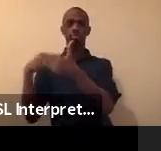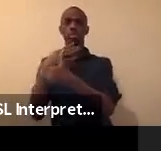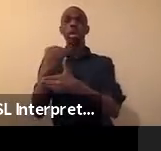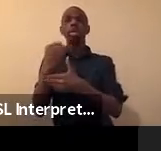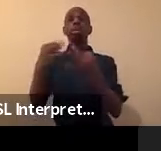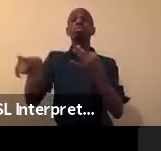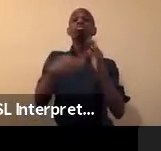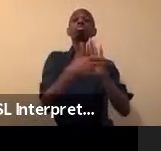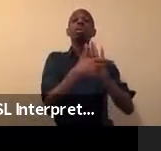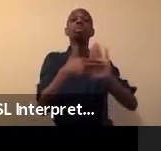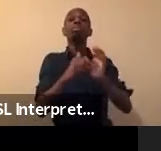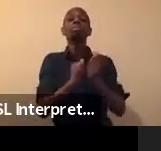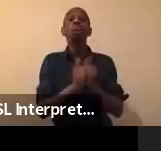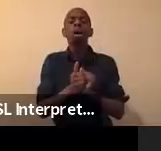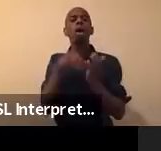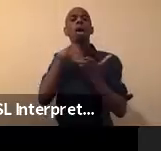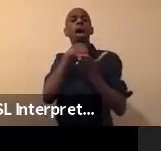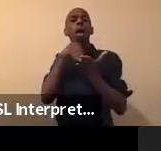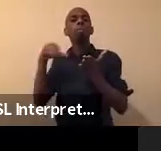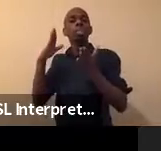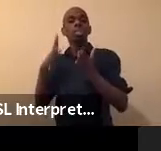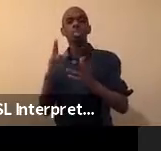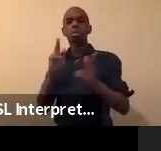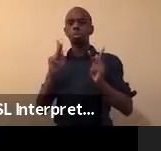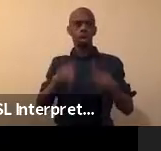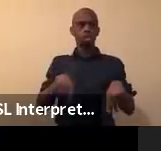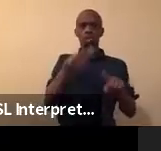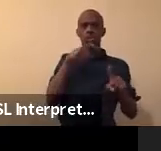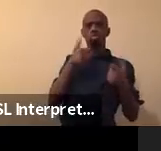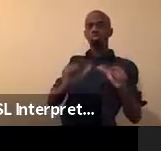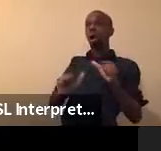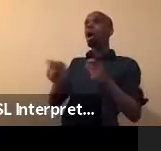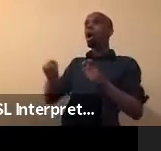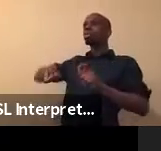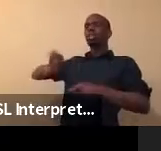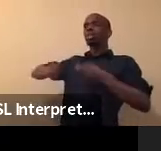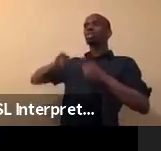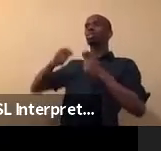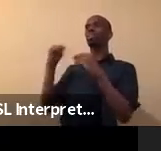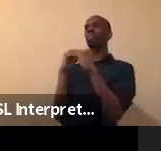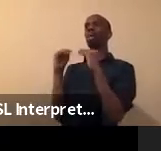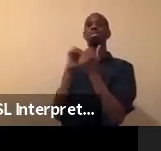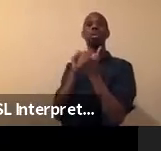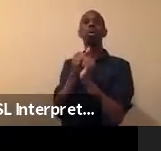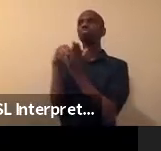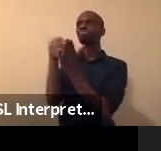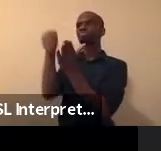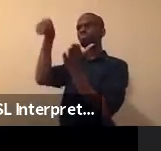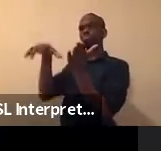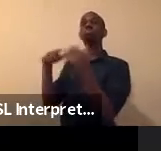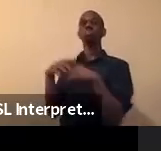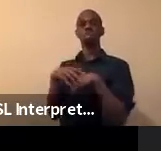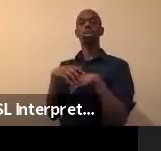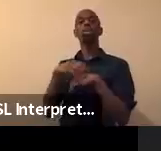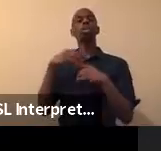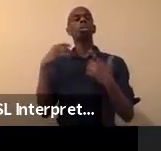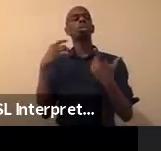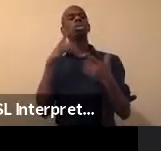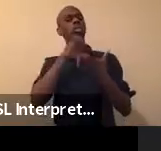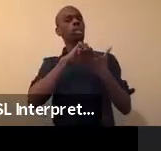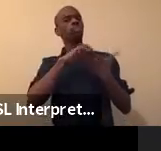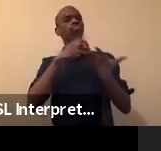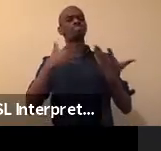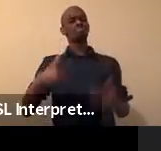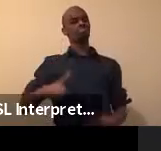what work does helping mobilize this hashtag and helping mobilize this idea of a crime wave, right? And of